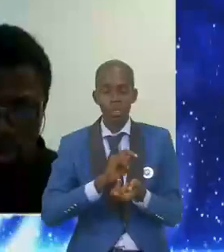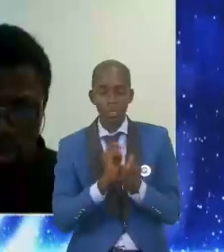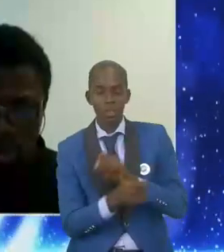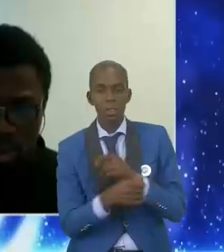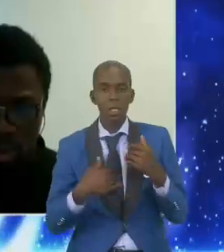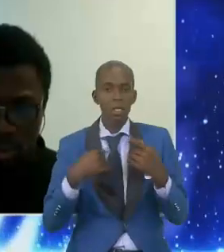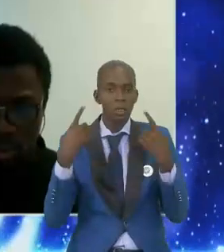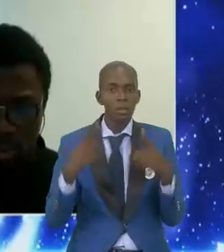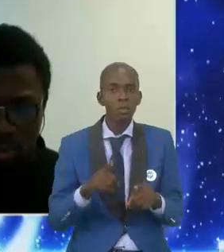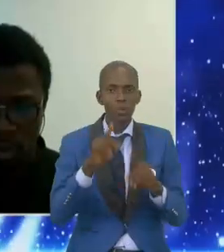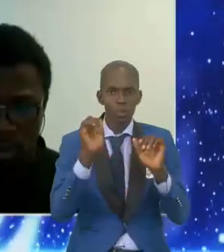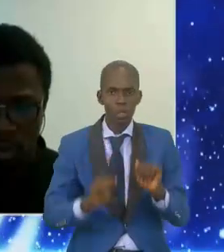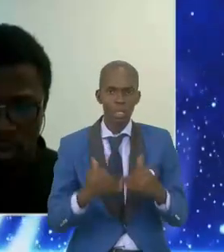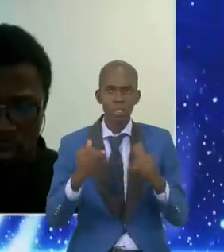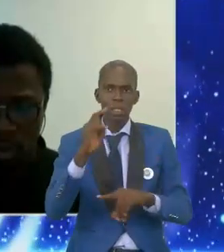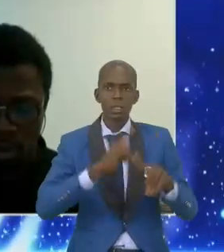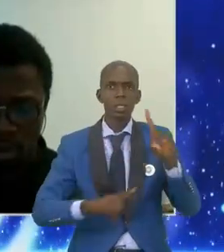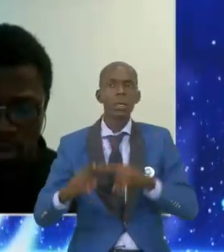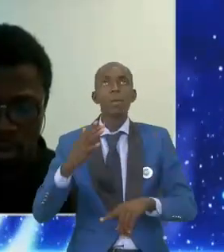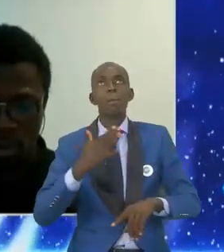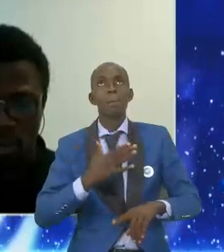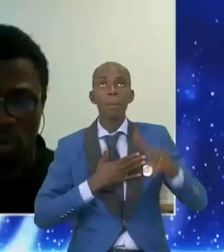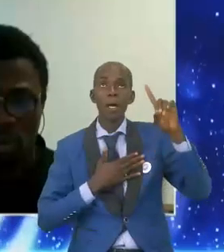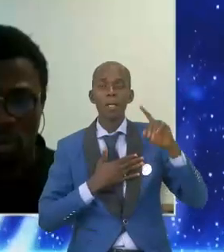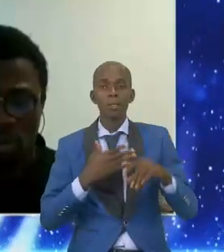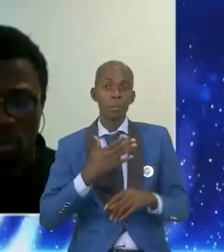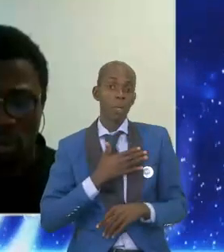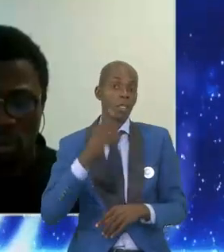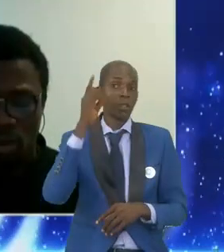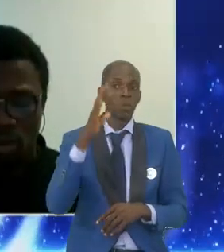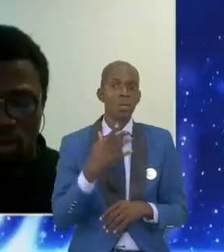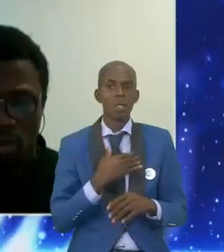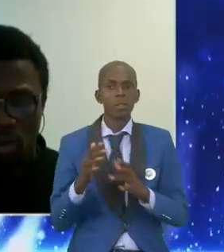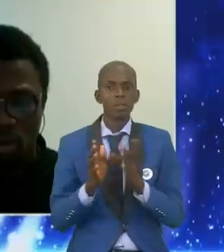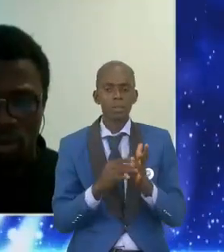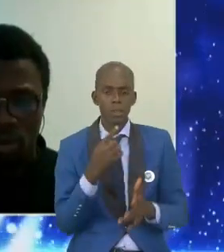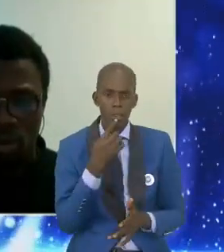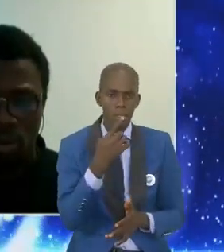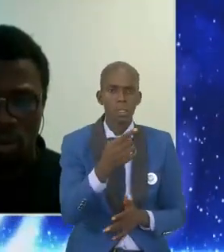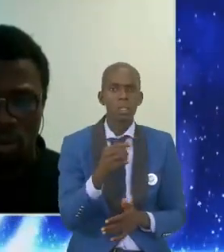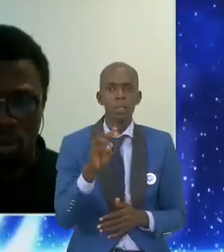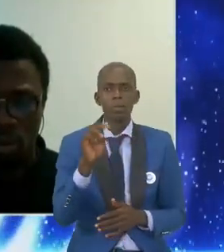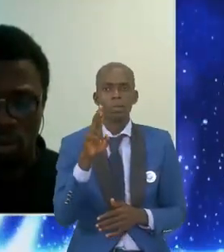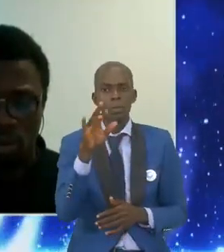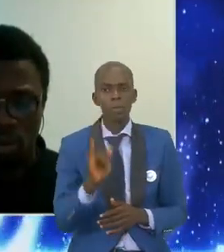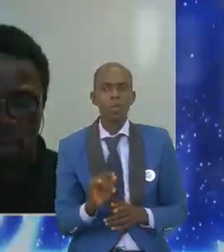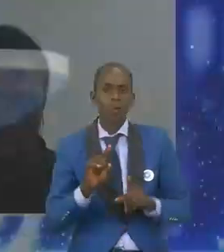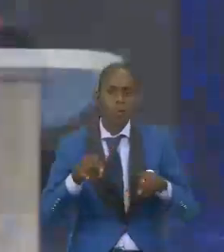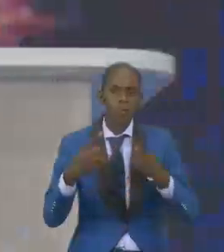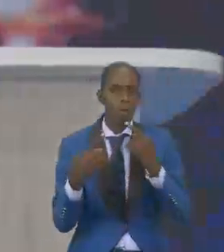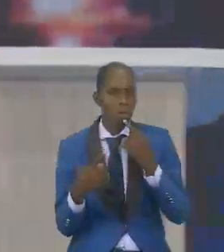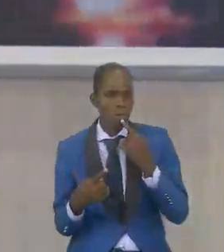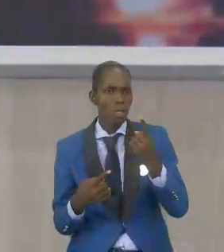say, my God. And Jesus told Mary, and he said, go tell